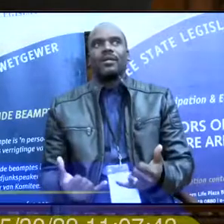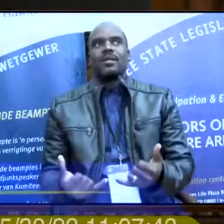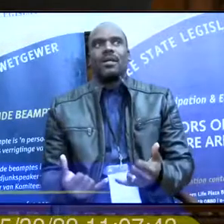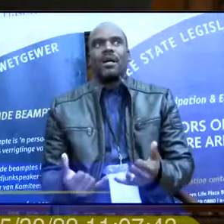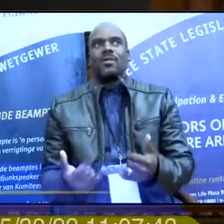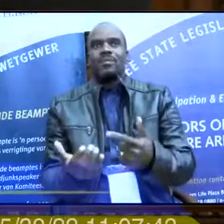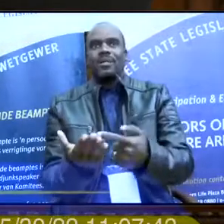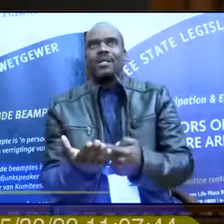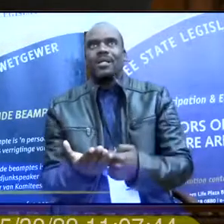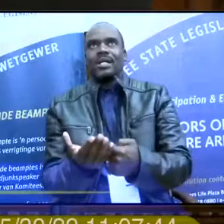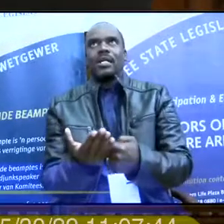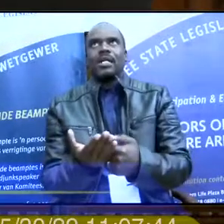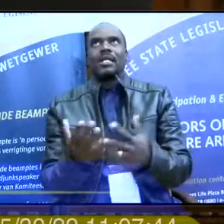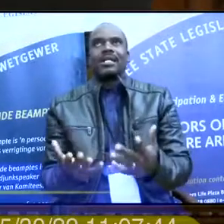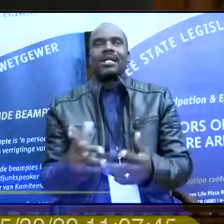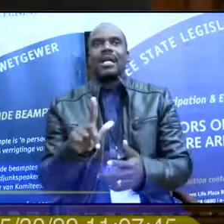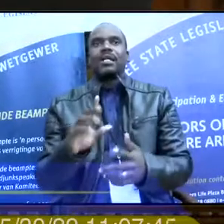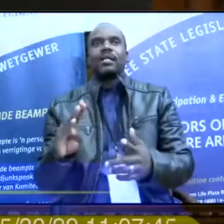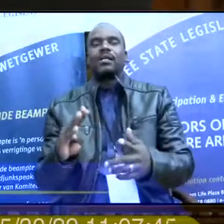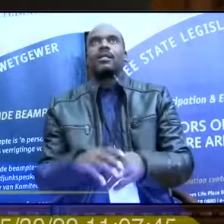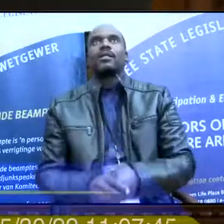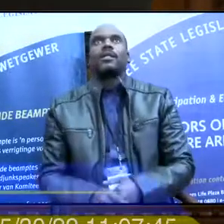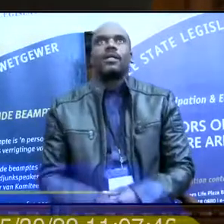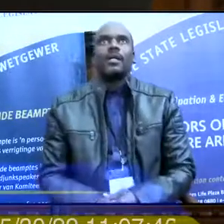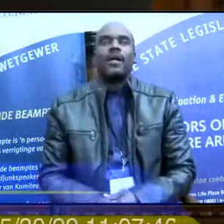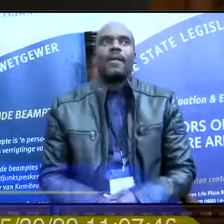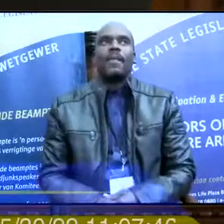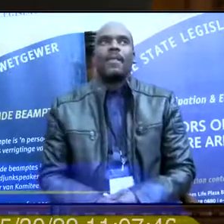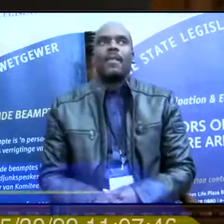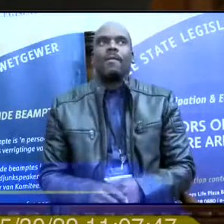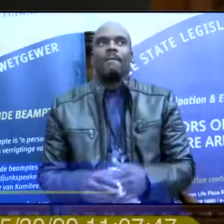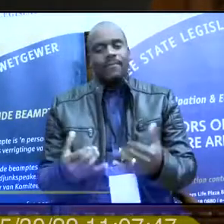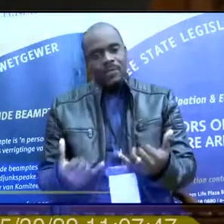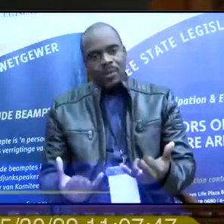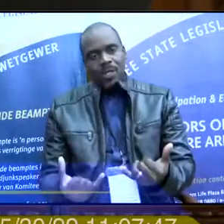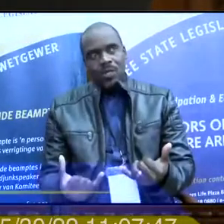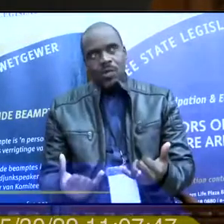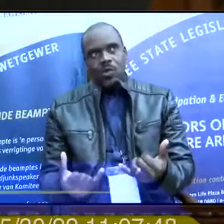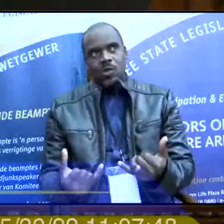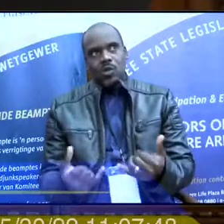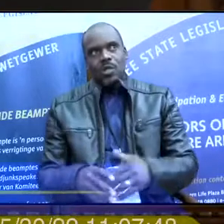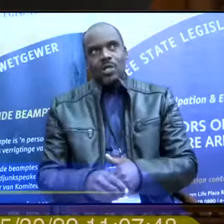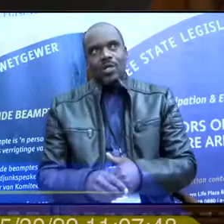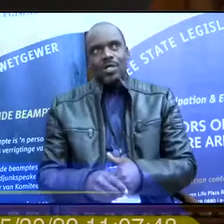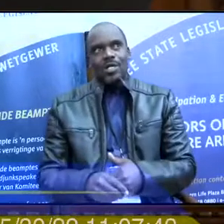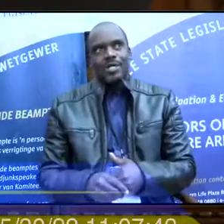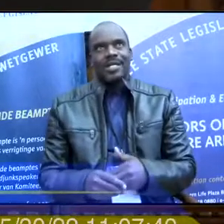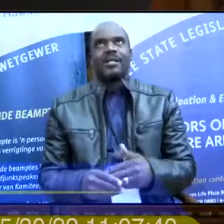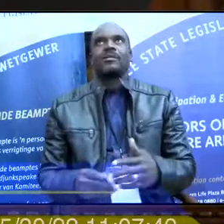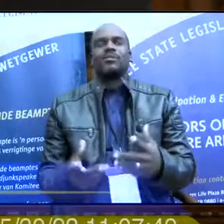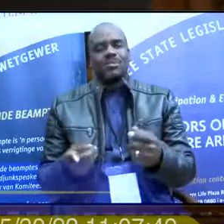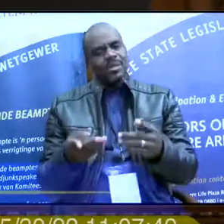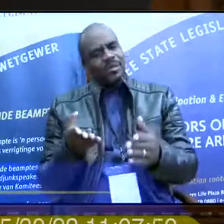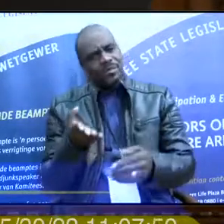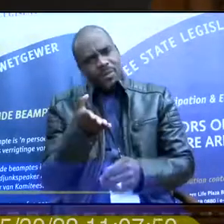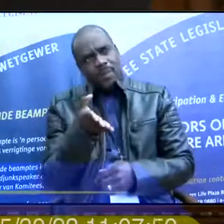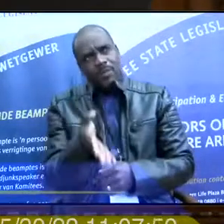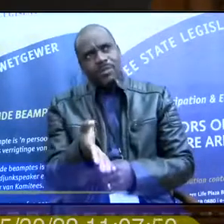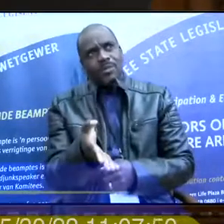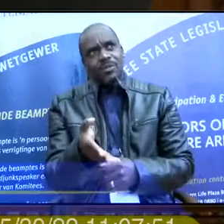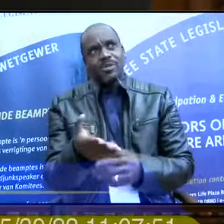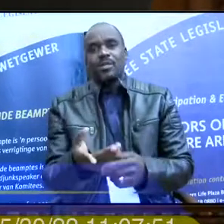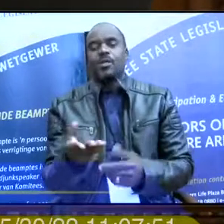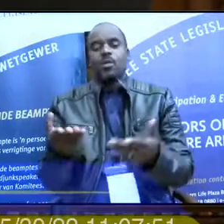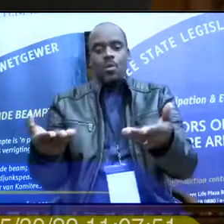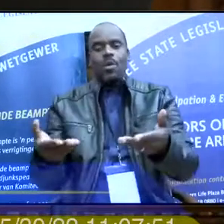100 us dollars since for the first time since 2014 and absolutely that is going to fit the labor